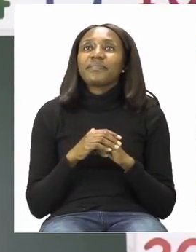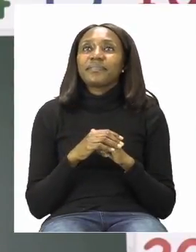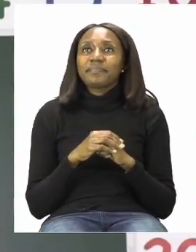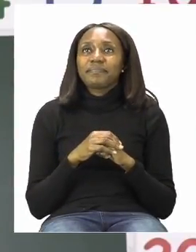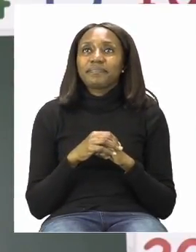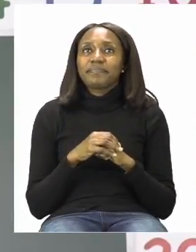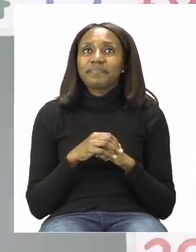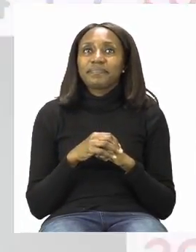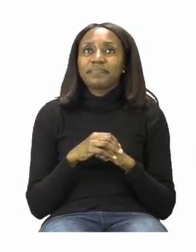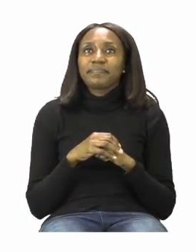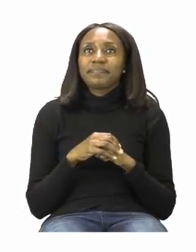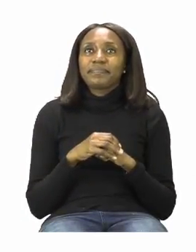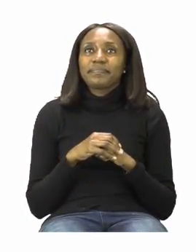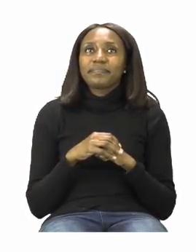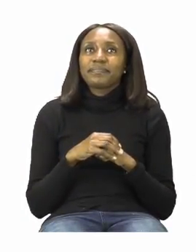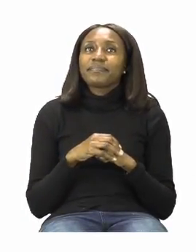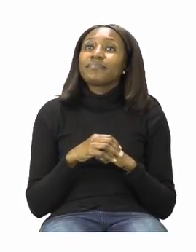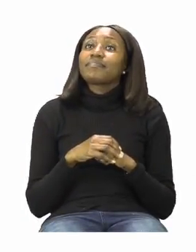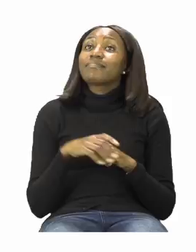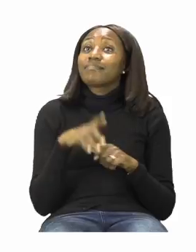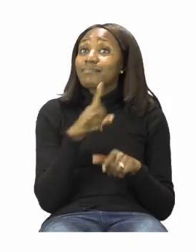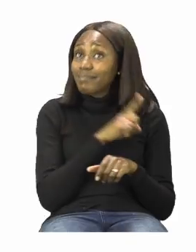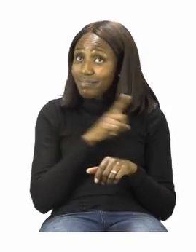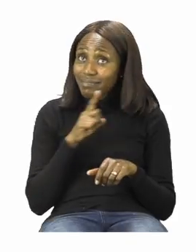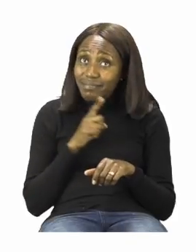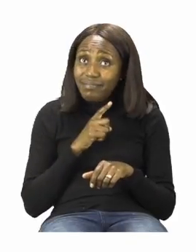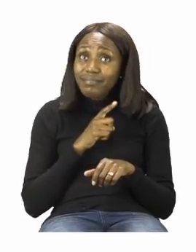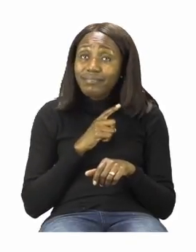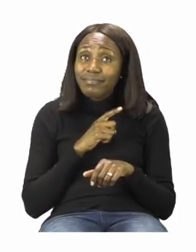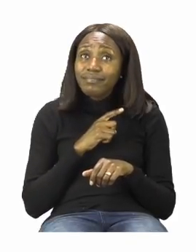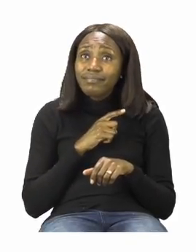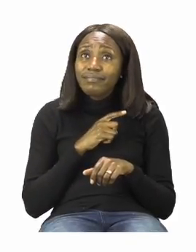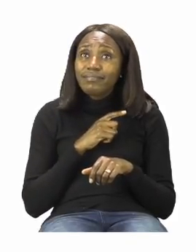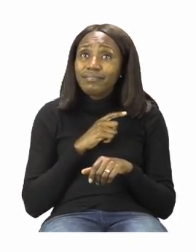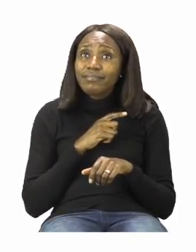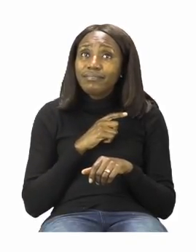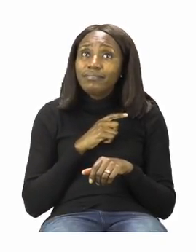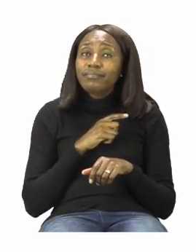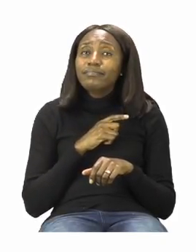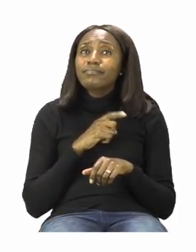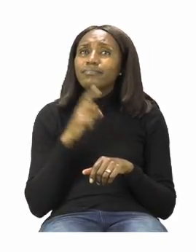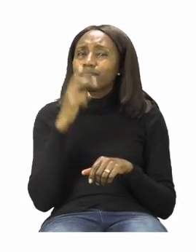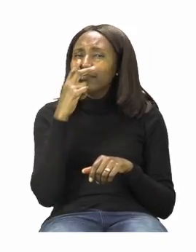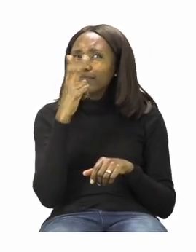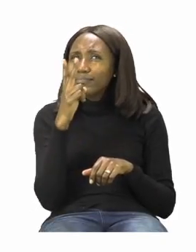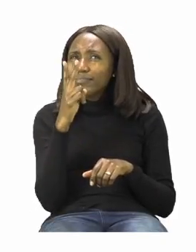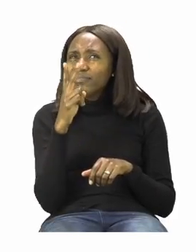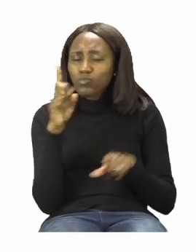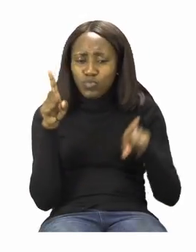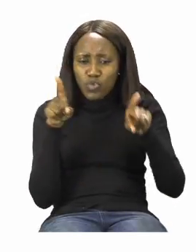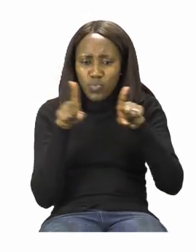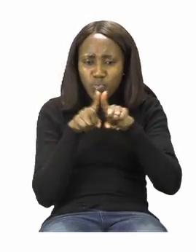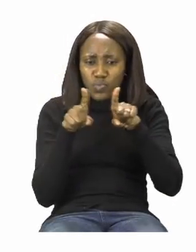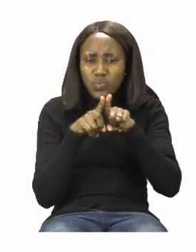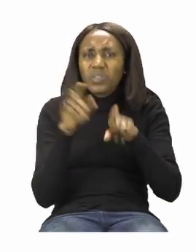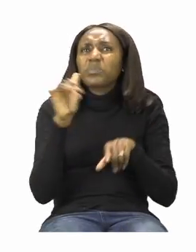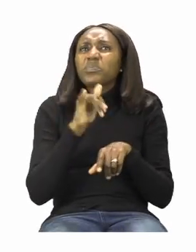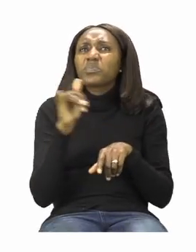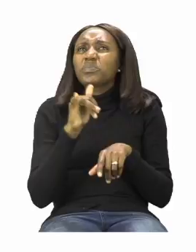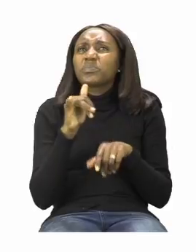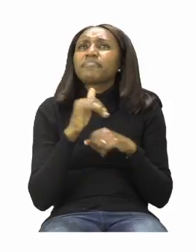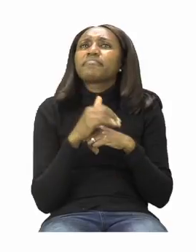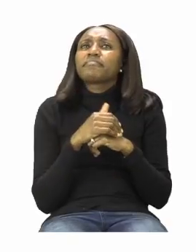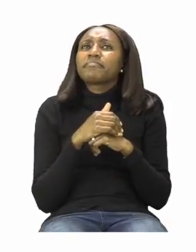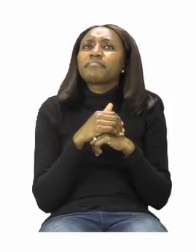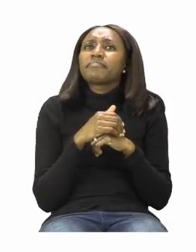11. On page 11, we are going to be matching objects. Now, it's our